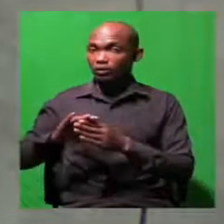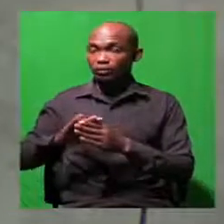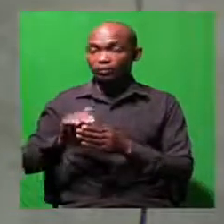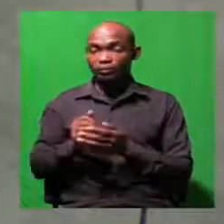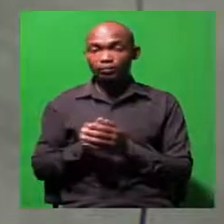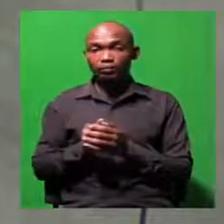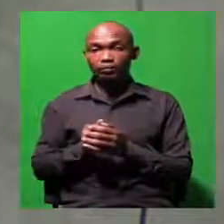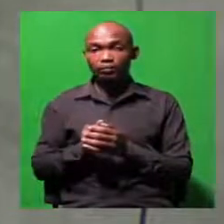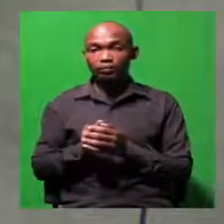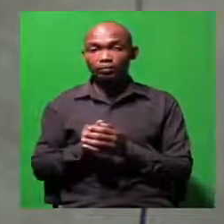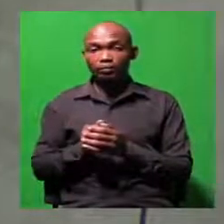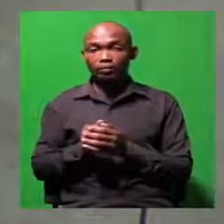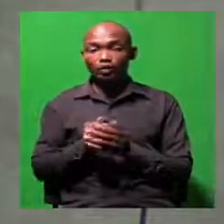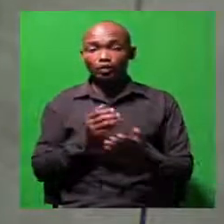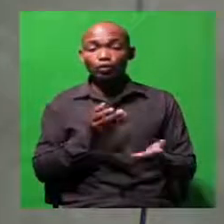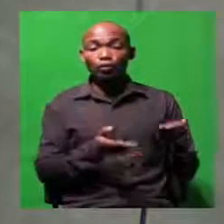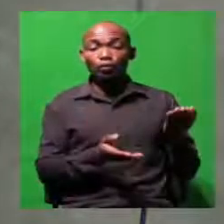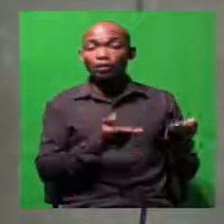to measure